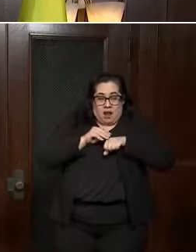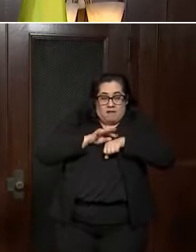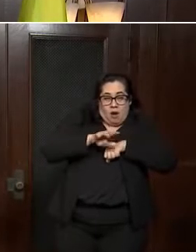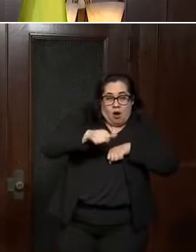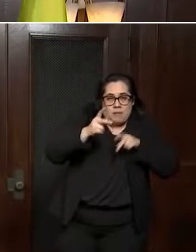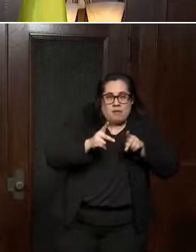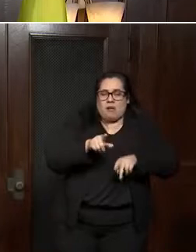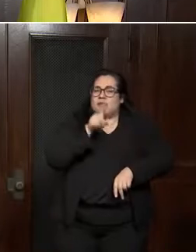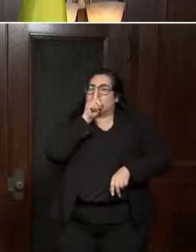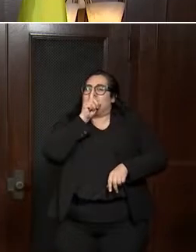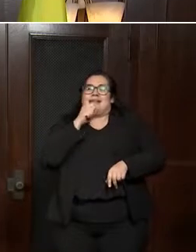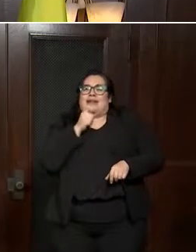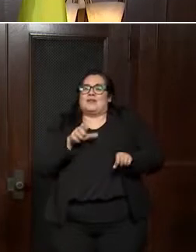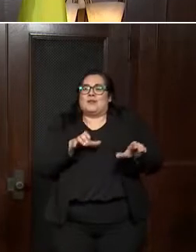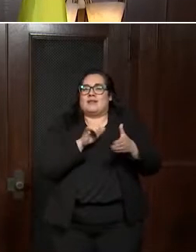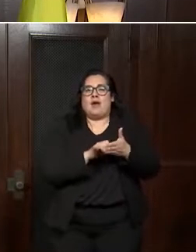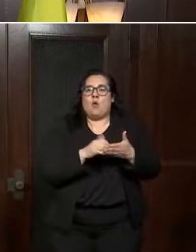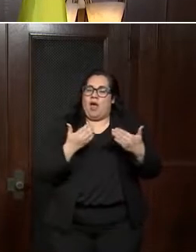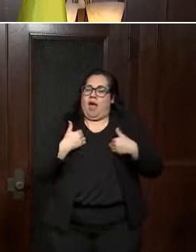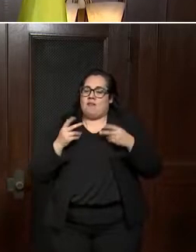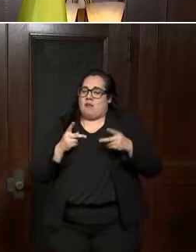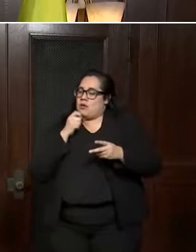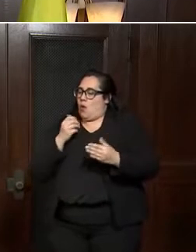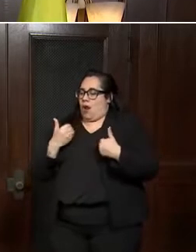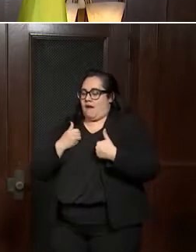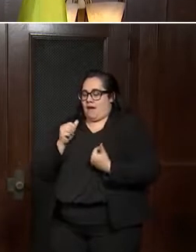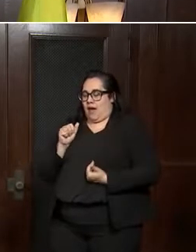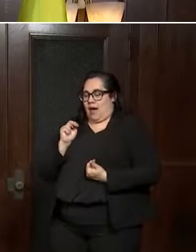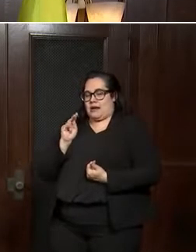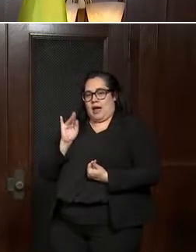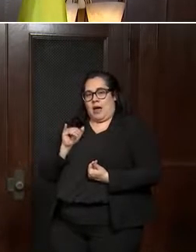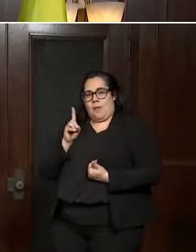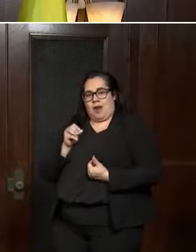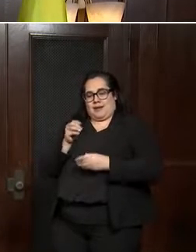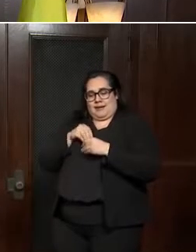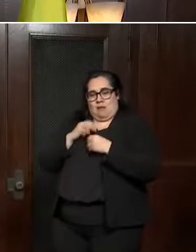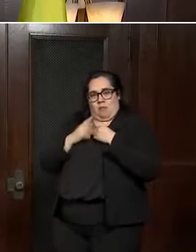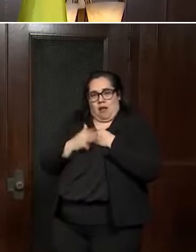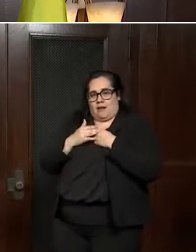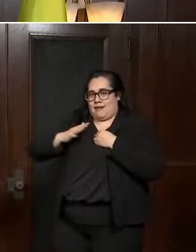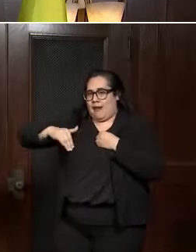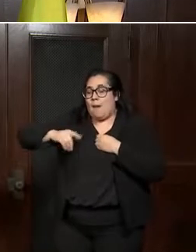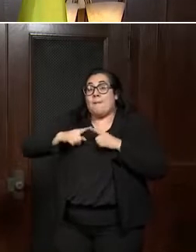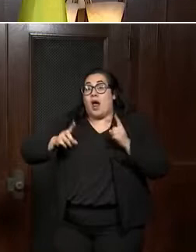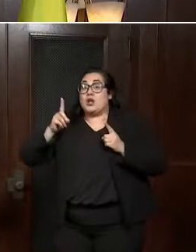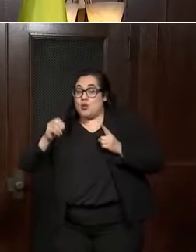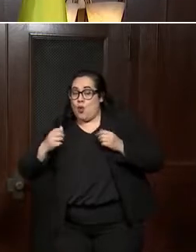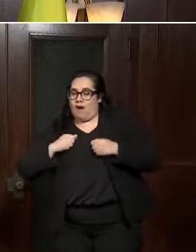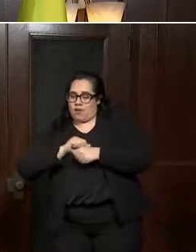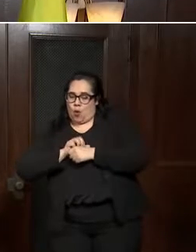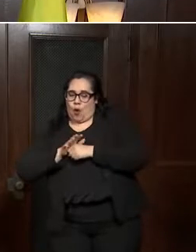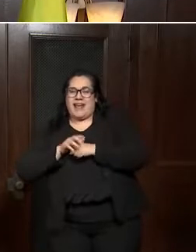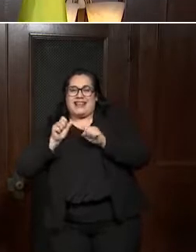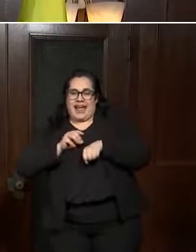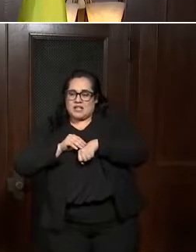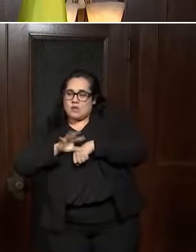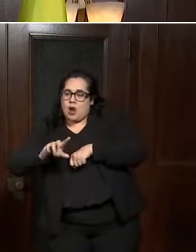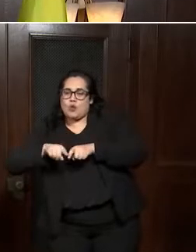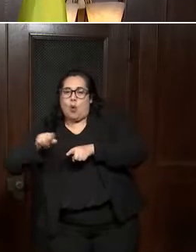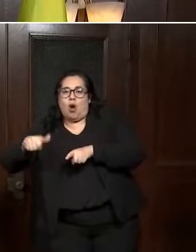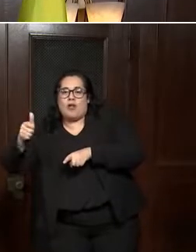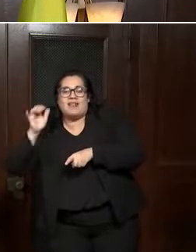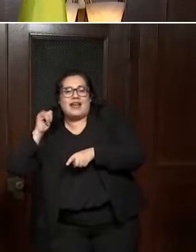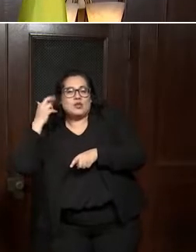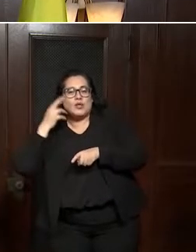infectious. So there are people who don't have the antibodies in their blood yet, but who do have coronavirus, can spread it to others, and that's